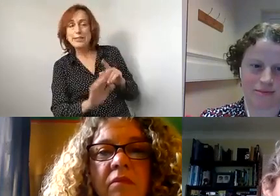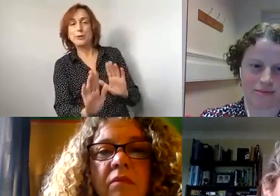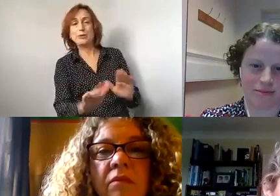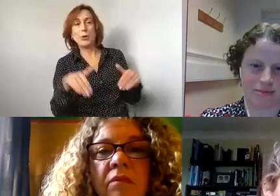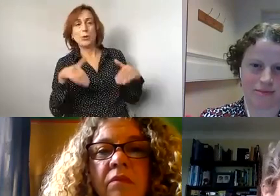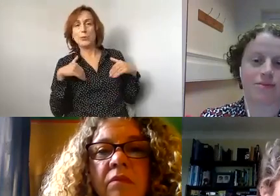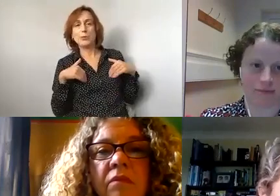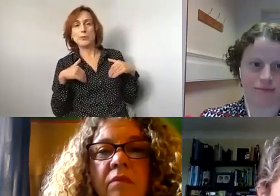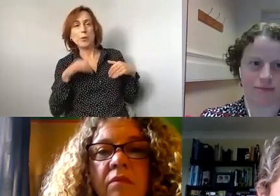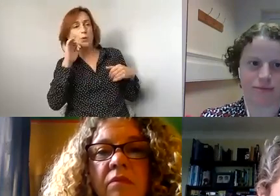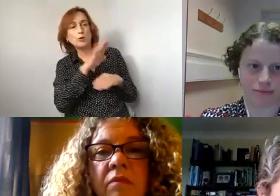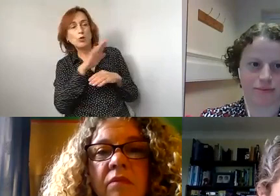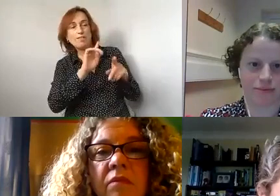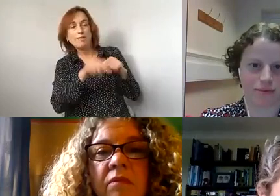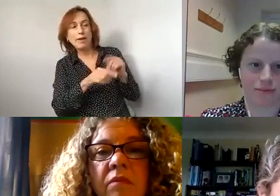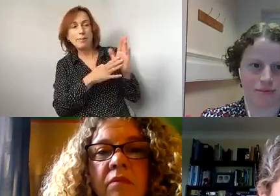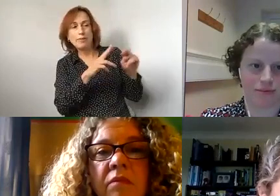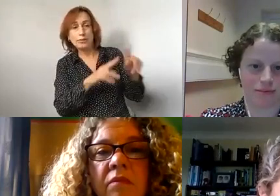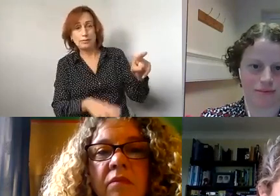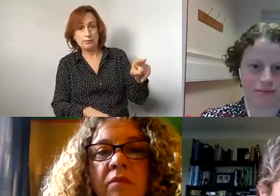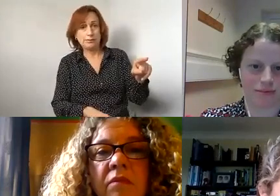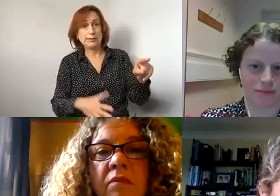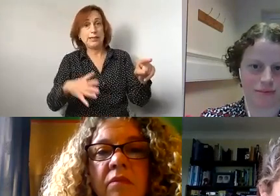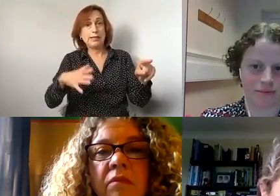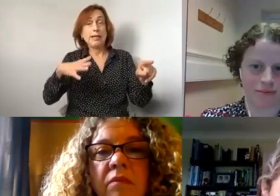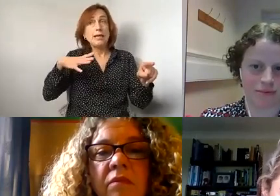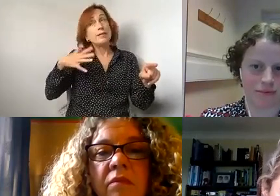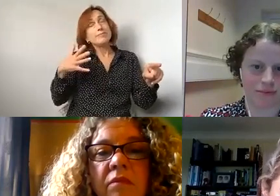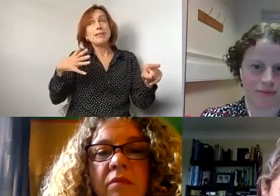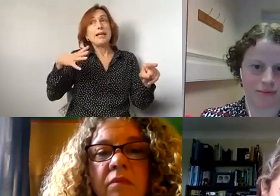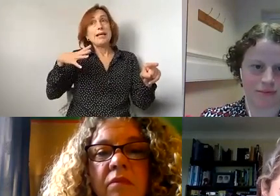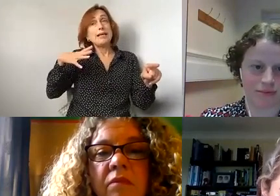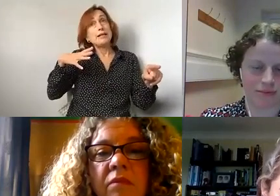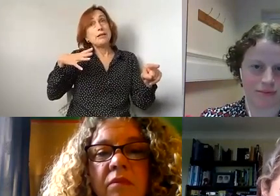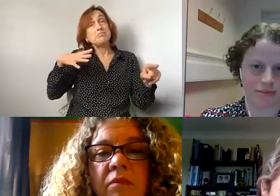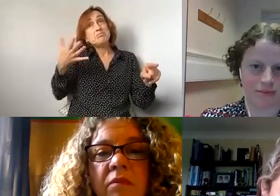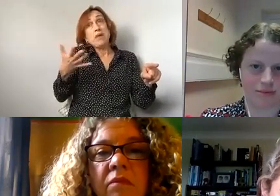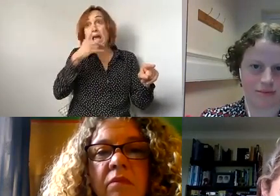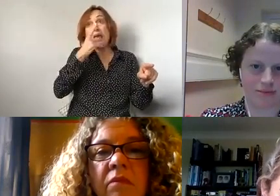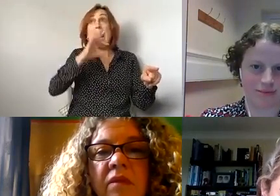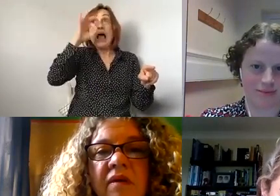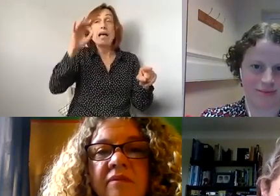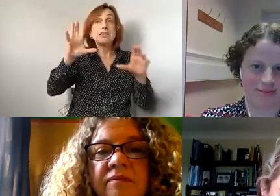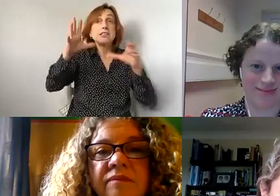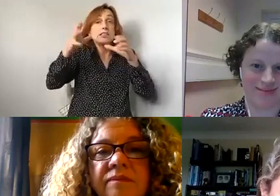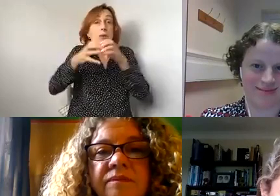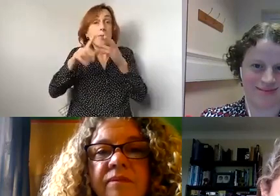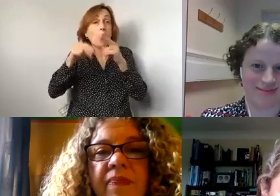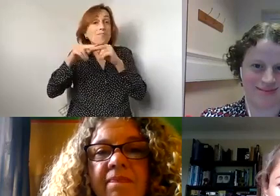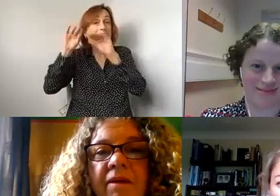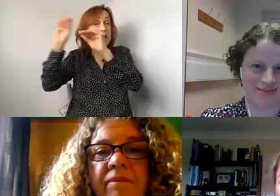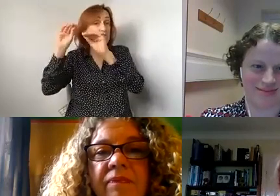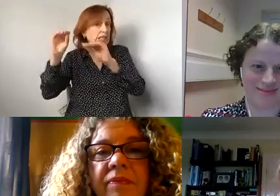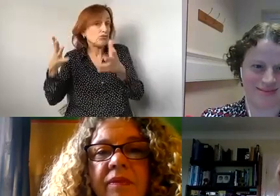to the Department of Education to be able to address. If it helps, I'm doing a seminar specifically looking at this in a